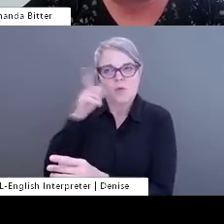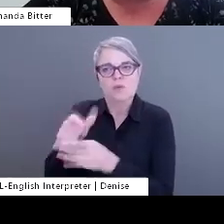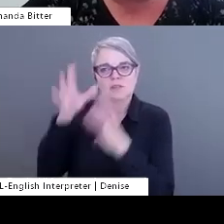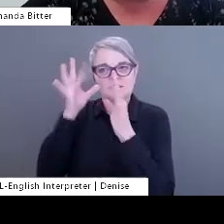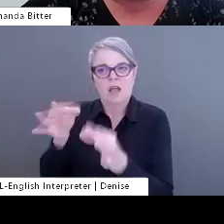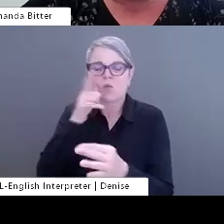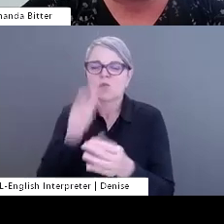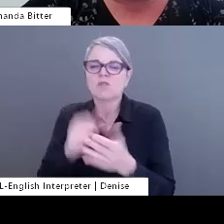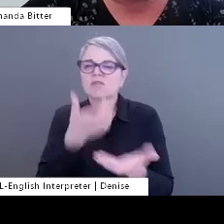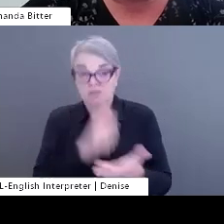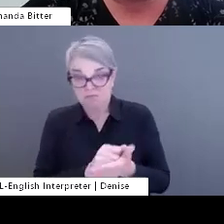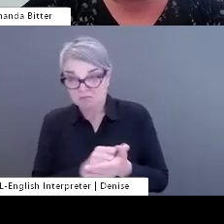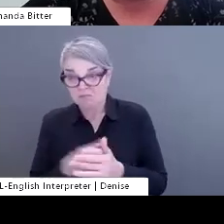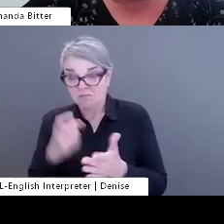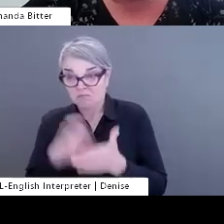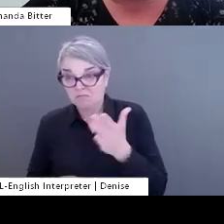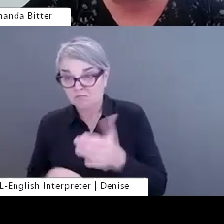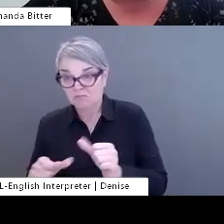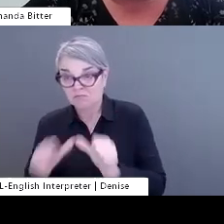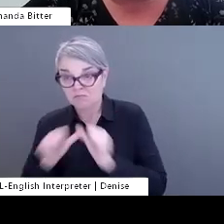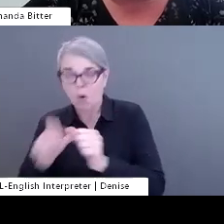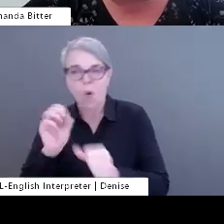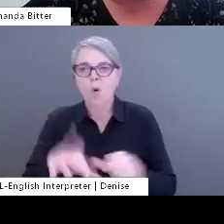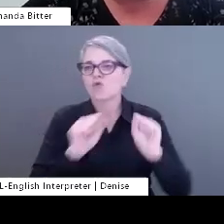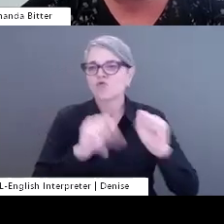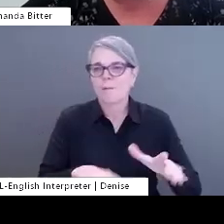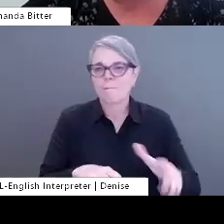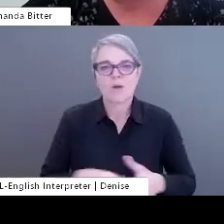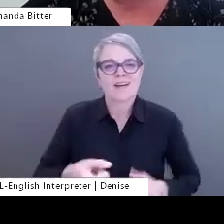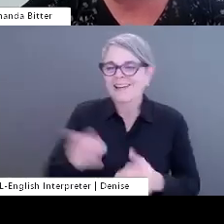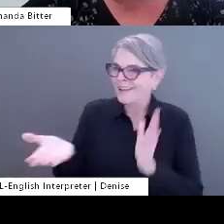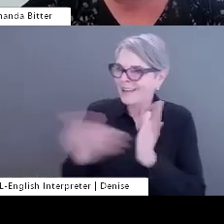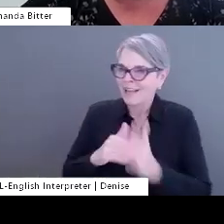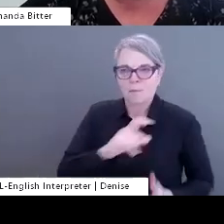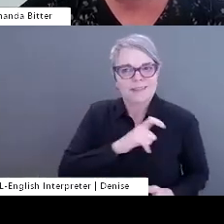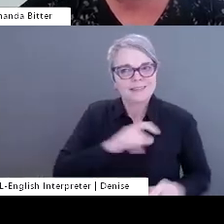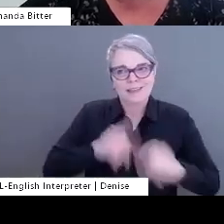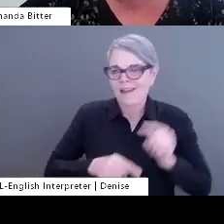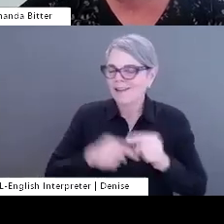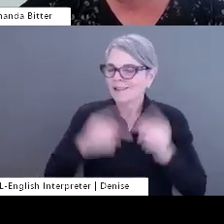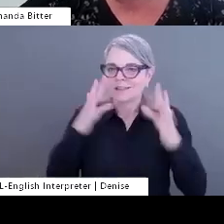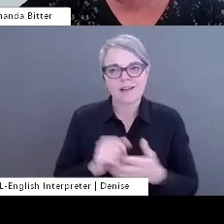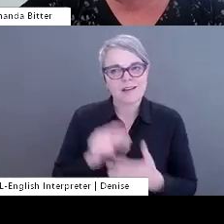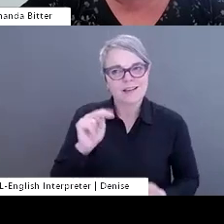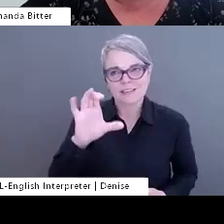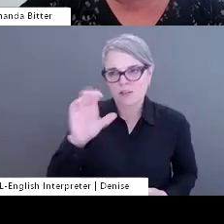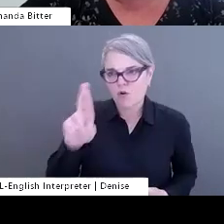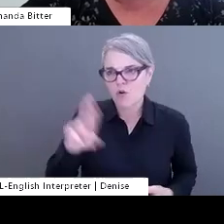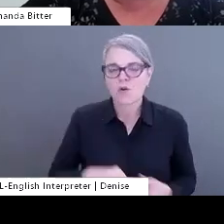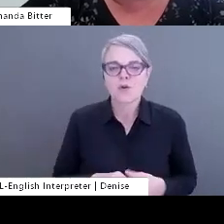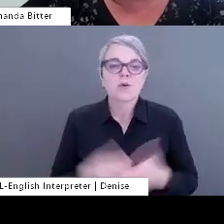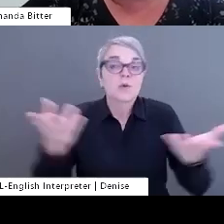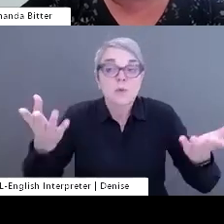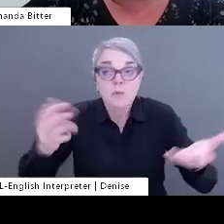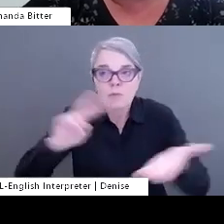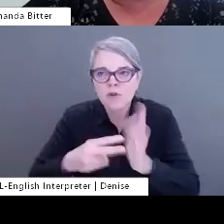withdraw. And then again, we're not to determine not criminally responsible. And what that means is we can't just assume, oh, they're